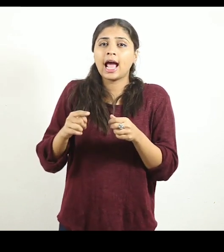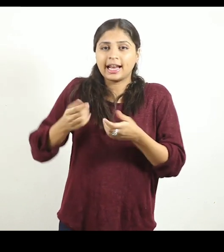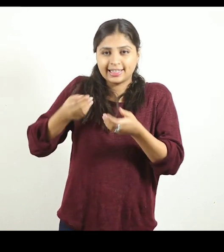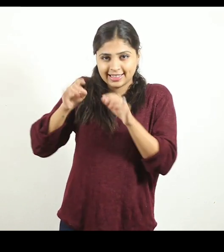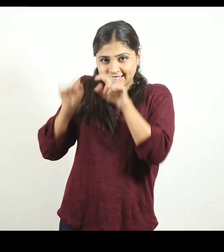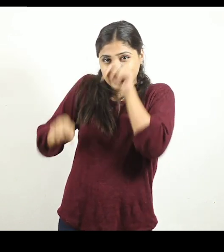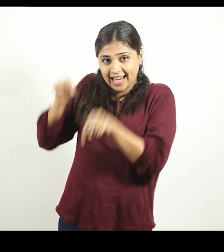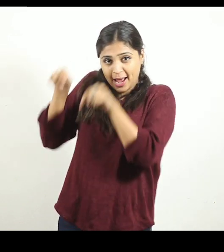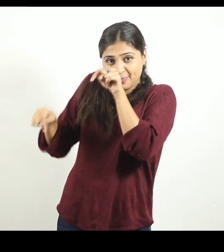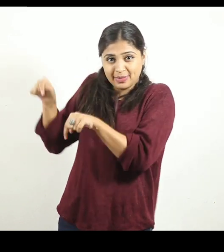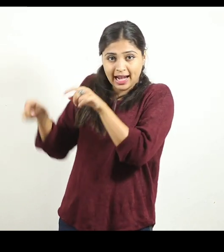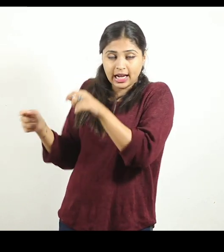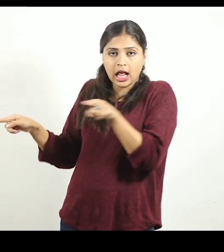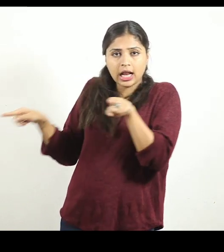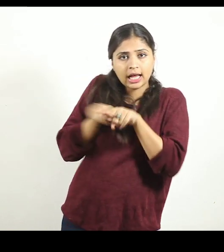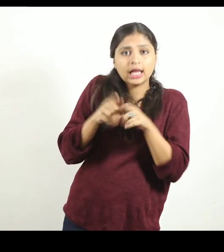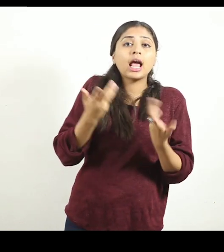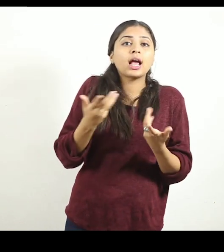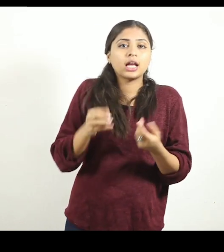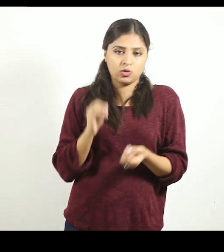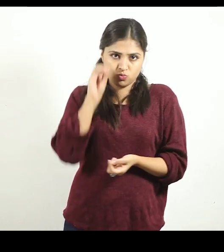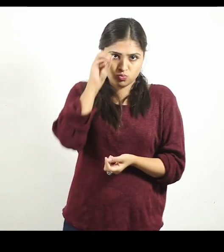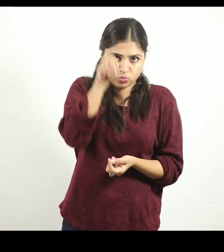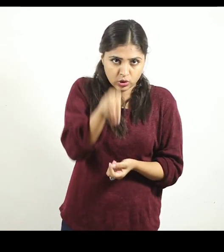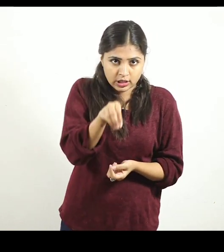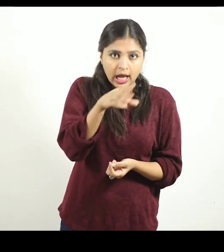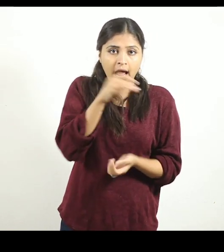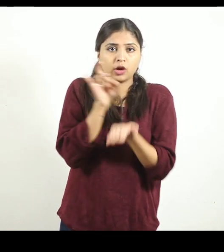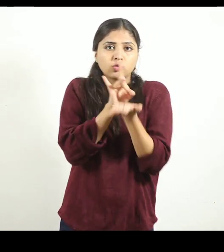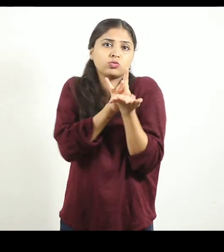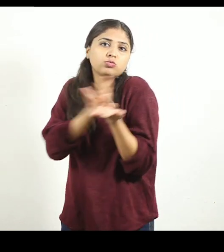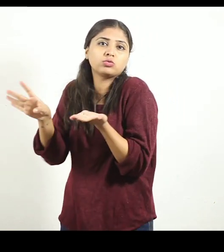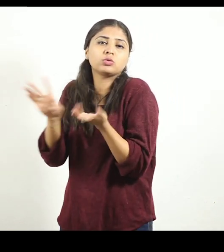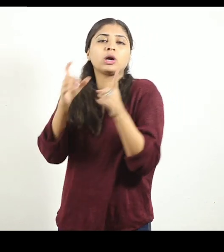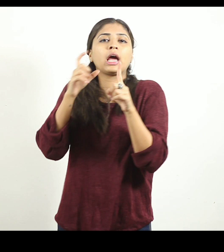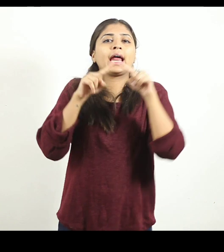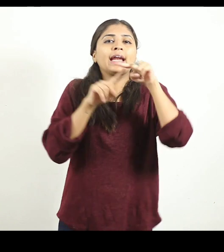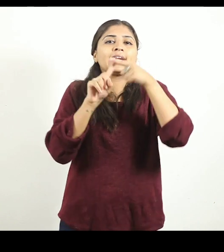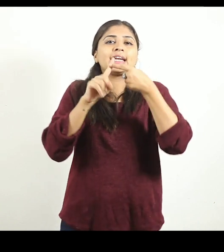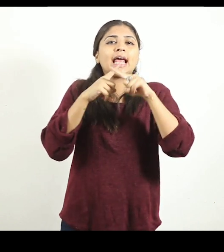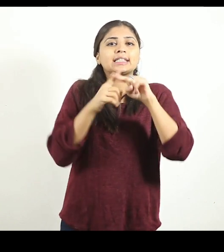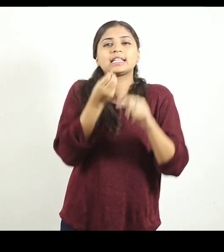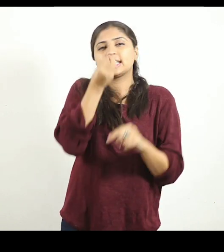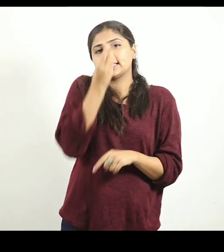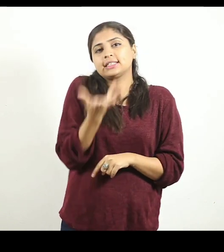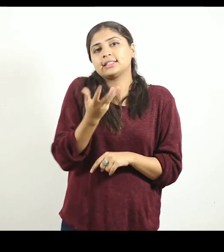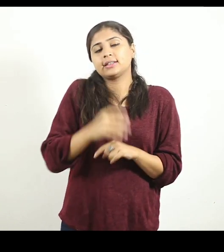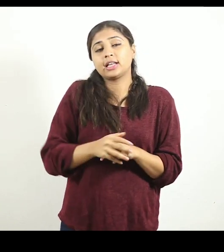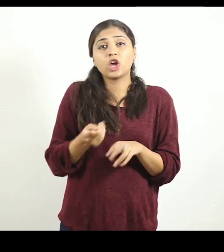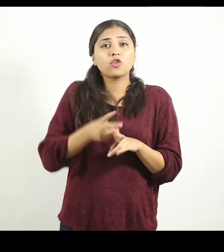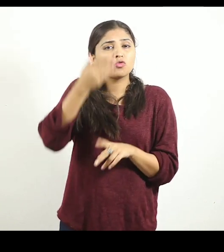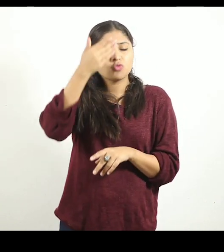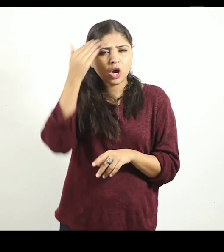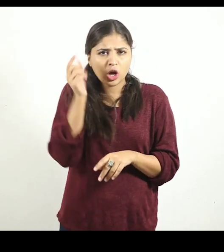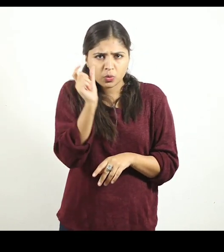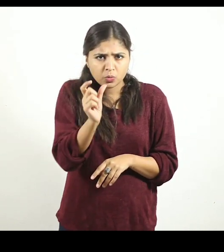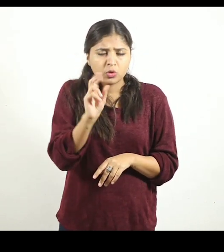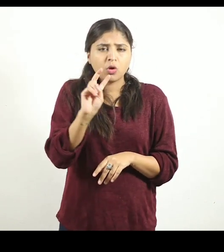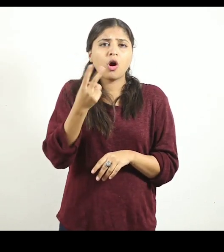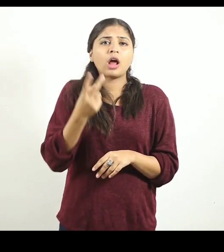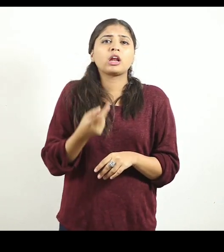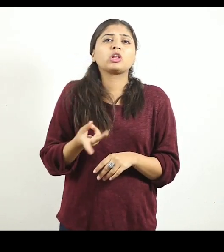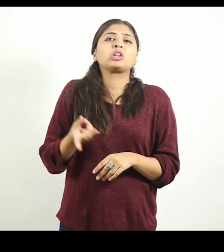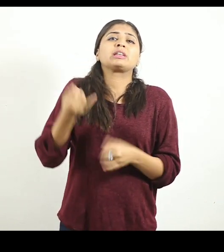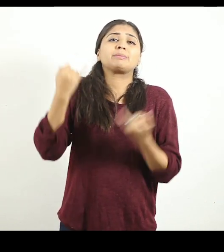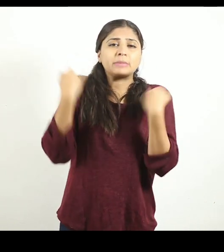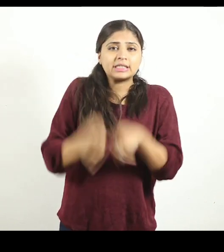ability to insert and delete text easily. If you forget a word or you accidentally type a word twice, you can